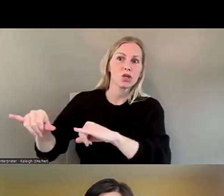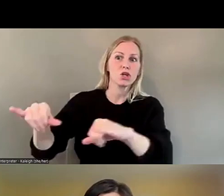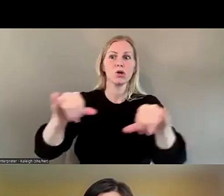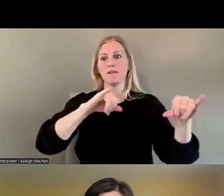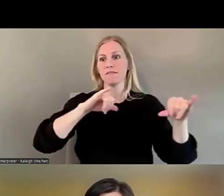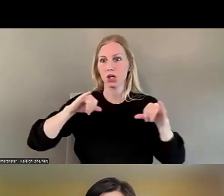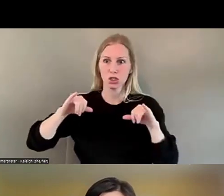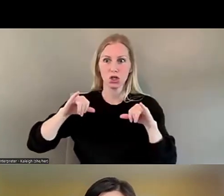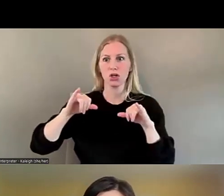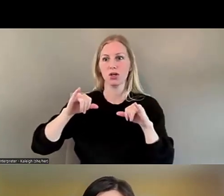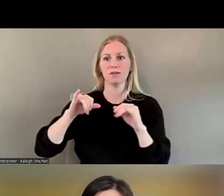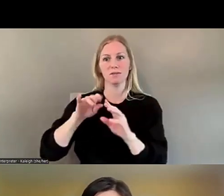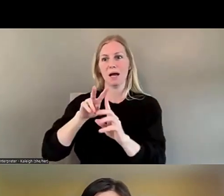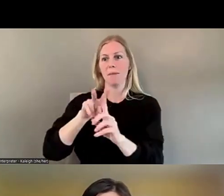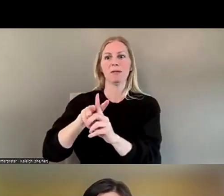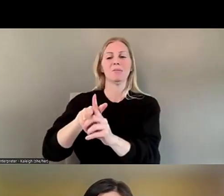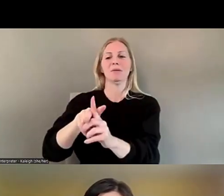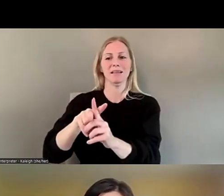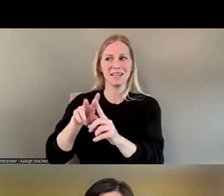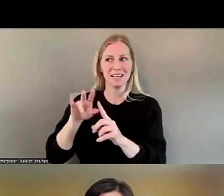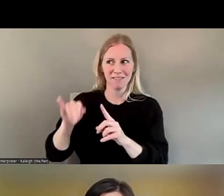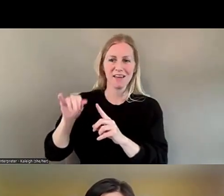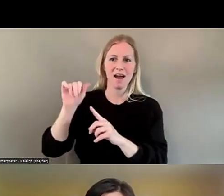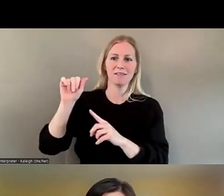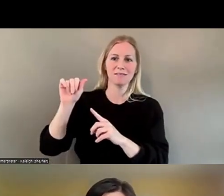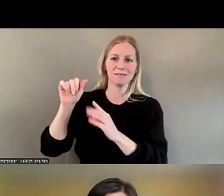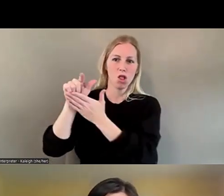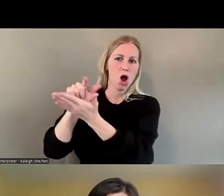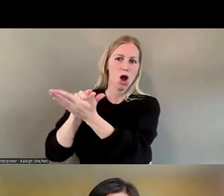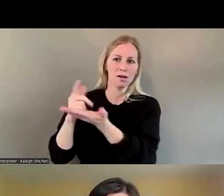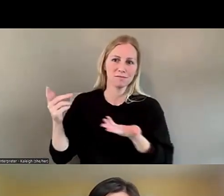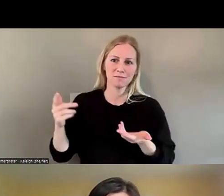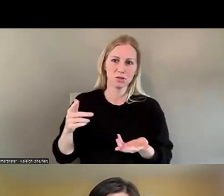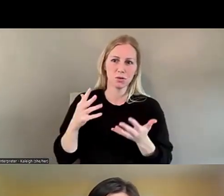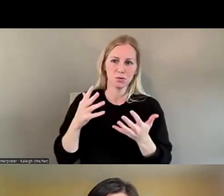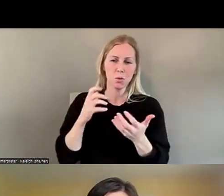universal applicability of that statute.